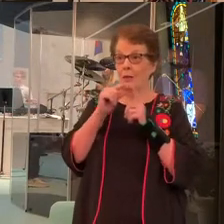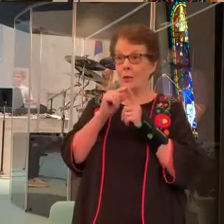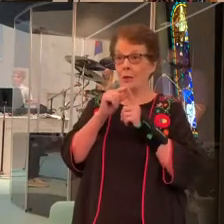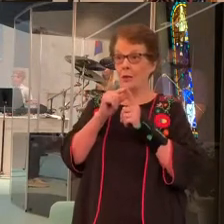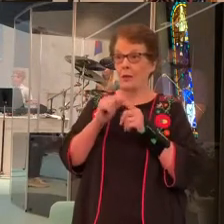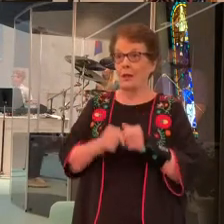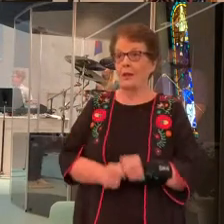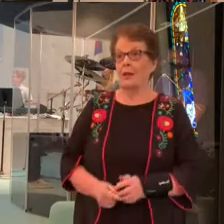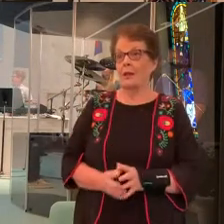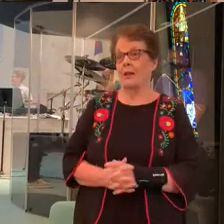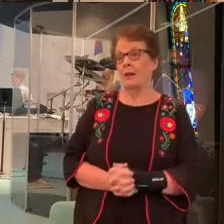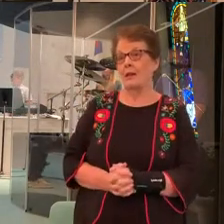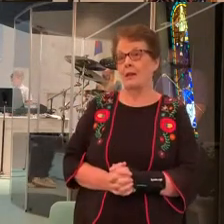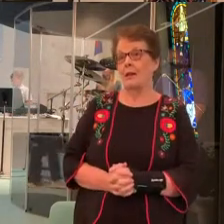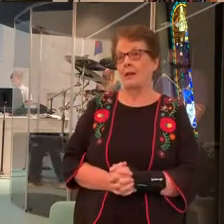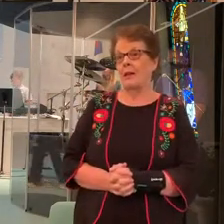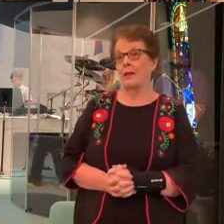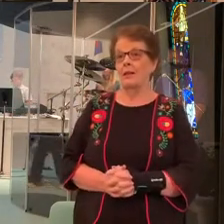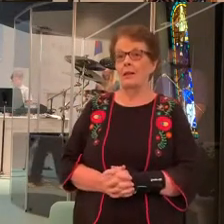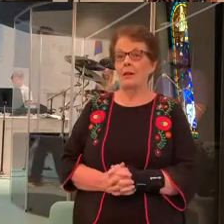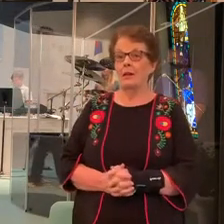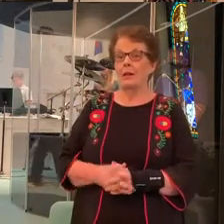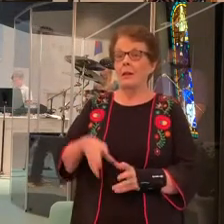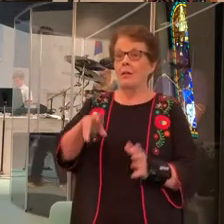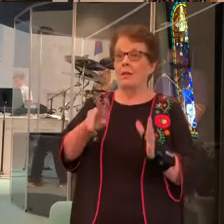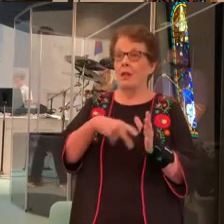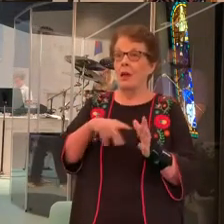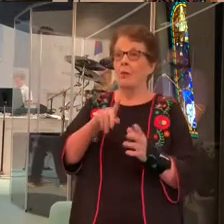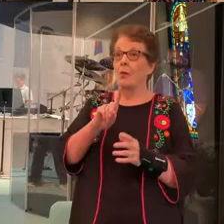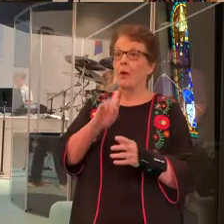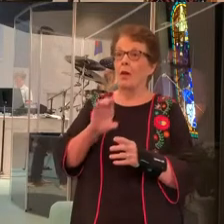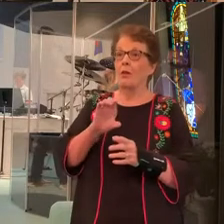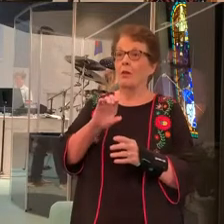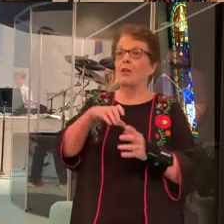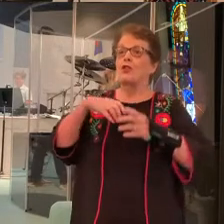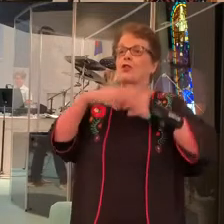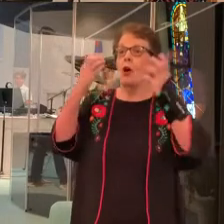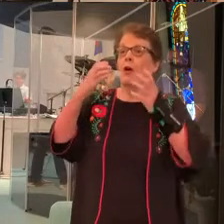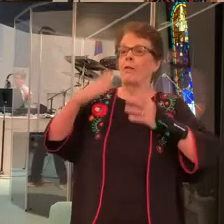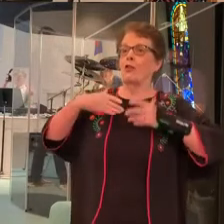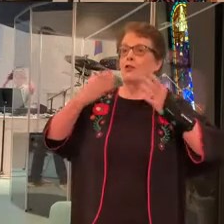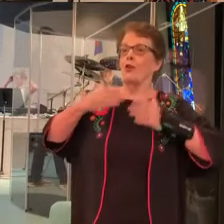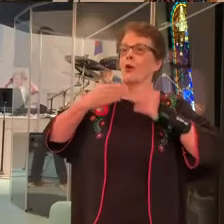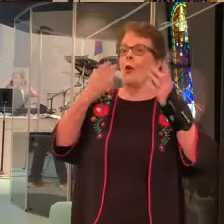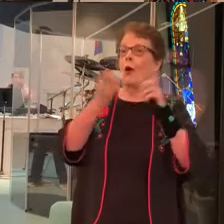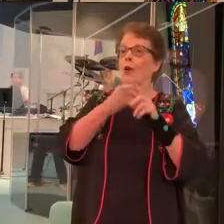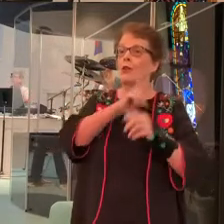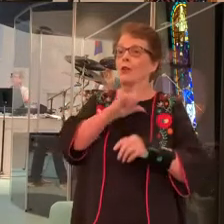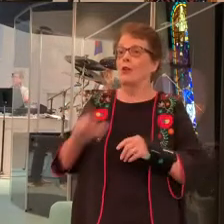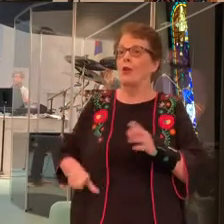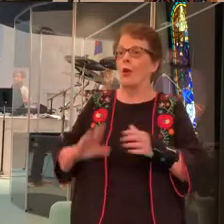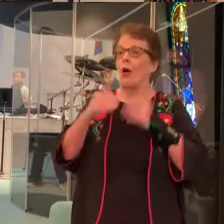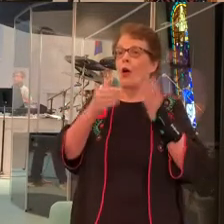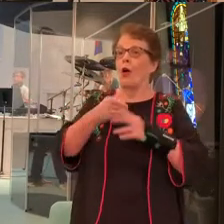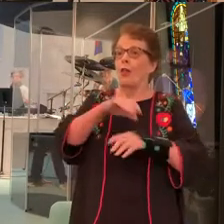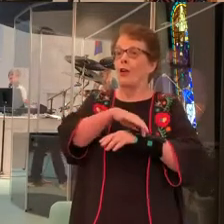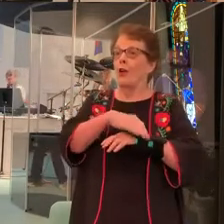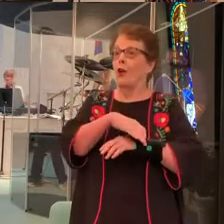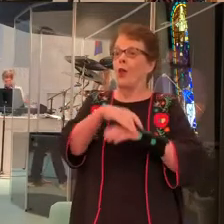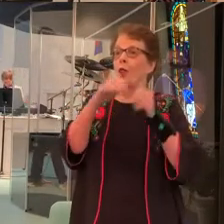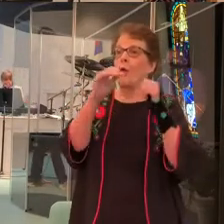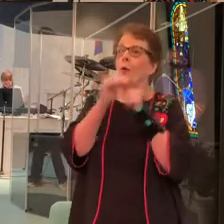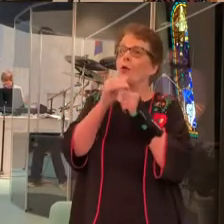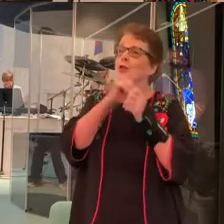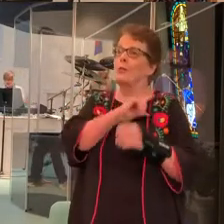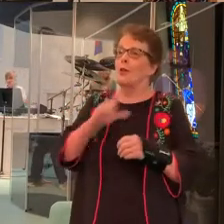board. So listen to the scripture. Psalms 100 says, "Shout for joy to the Lord, all the earth. Worship the Lord with